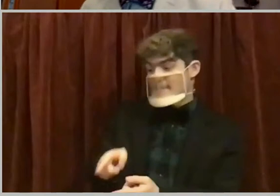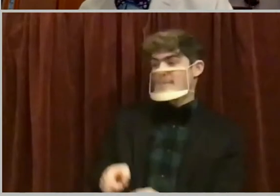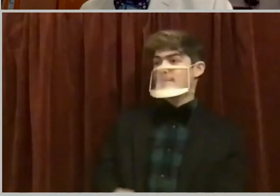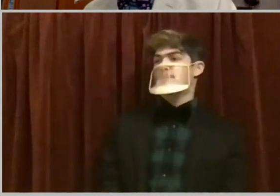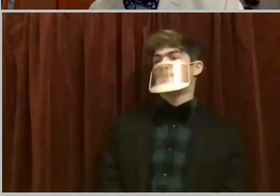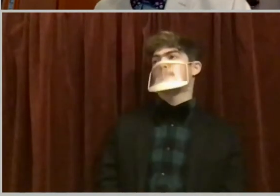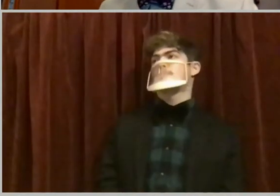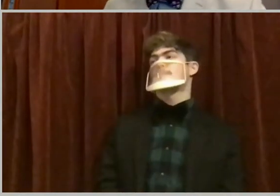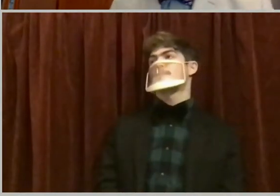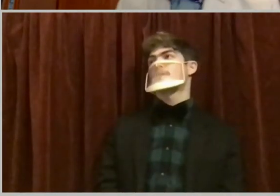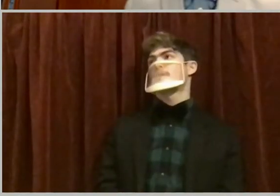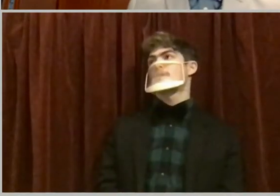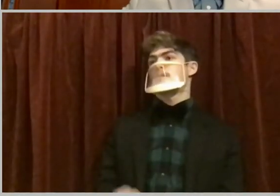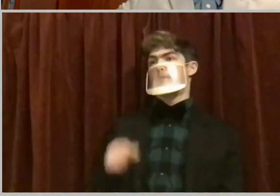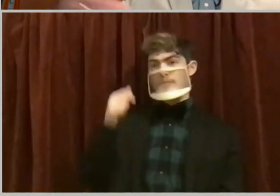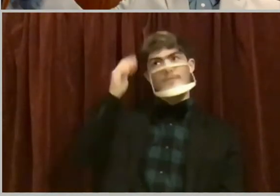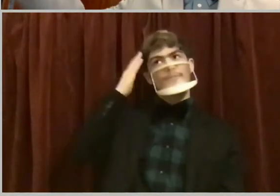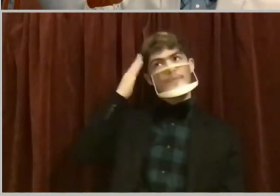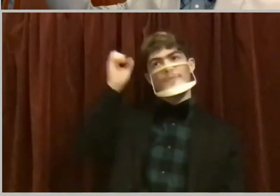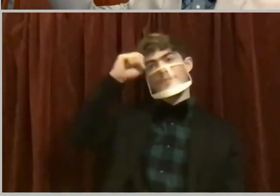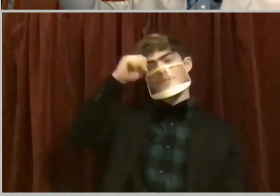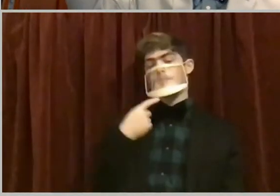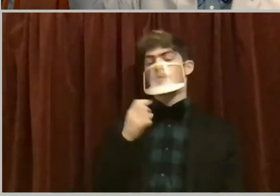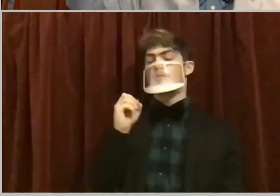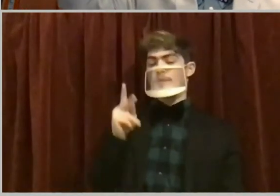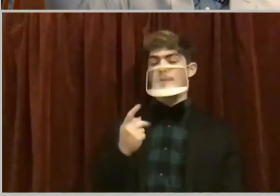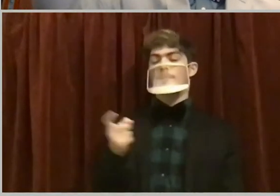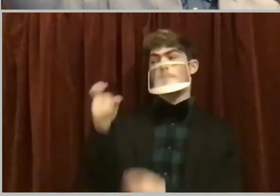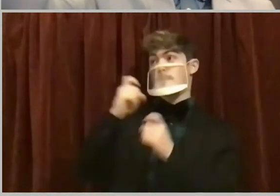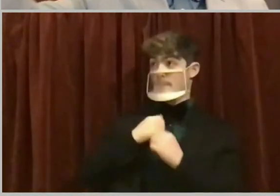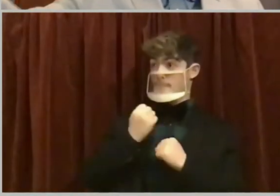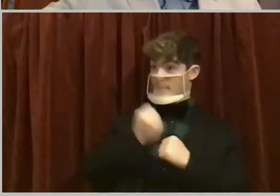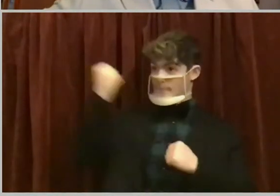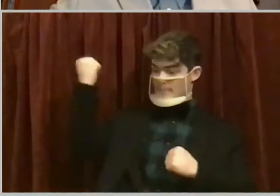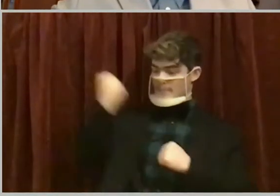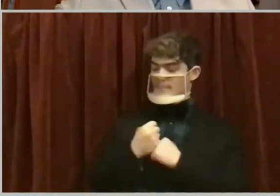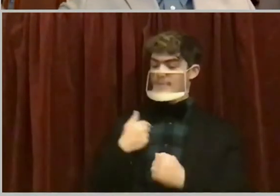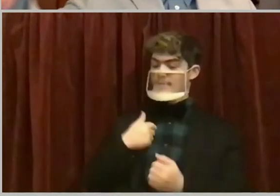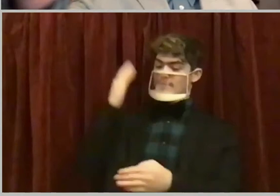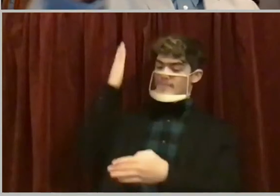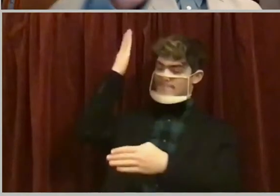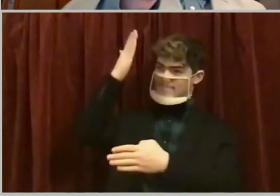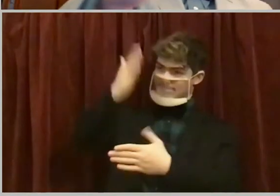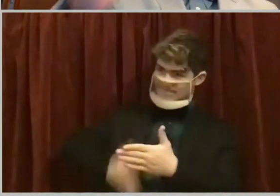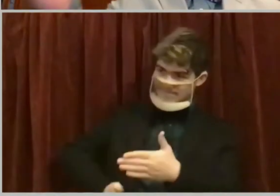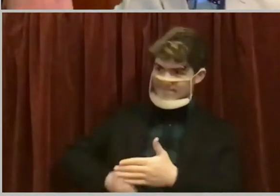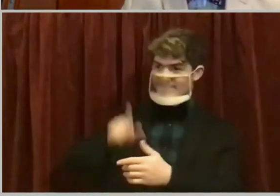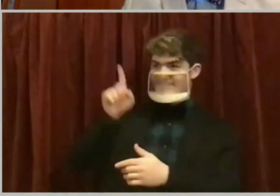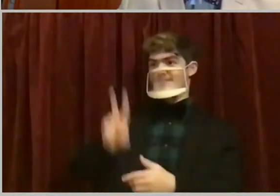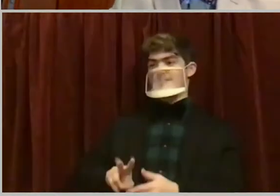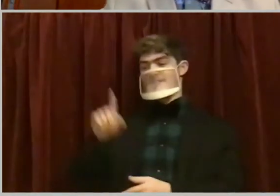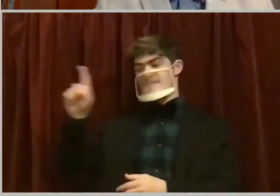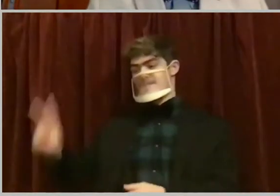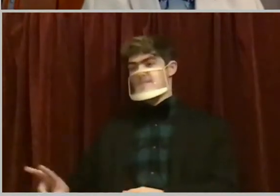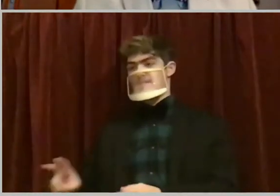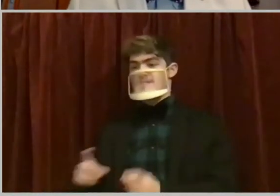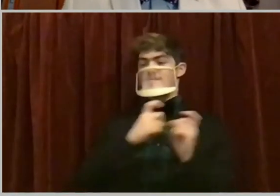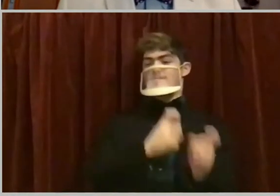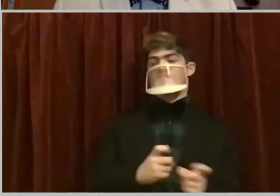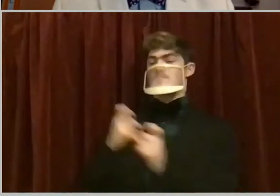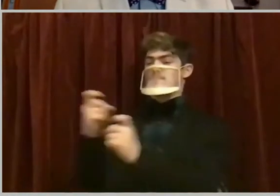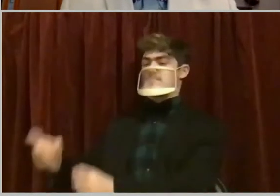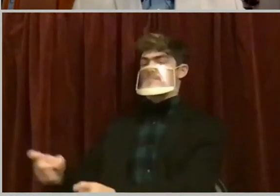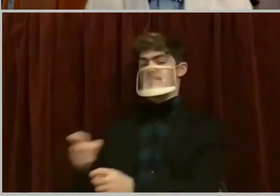wise words of Solomon, right? He says, okay, give me a sword. I'm going to cut the baby in half. I'm going to give half to one and half to